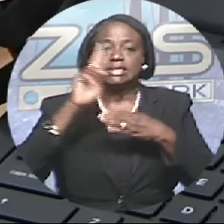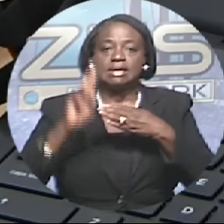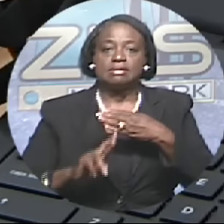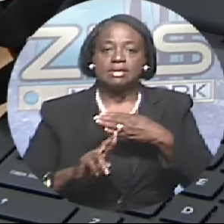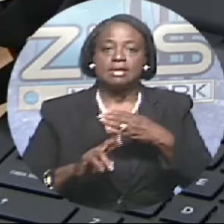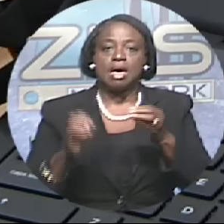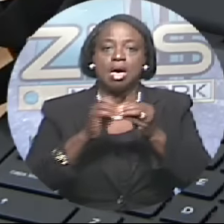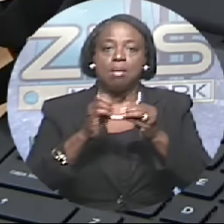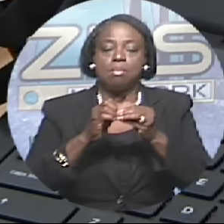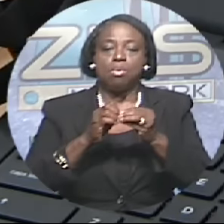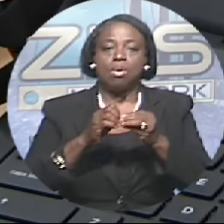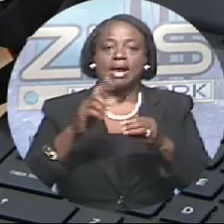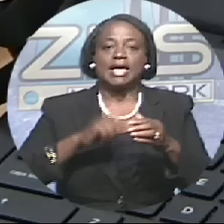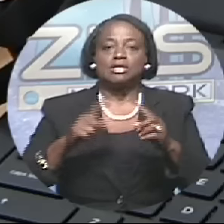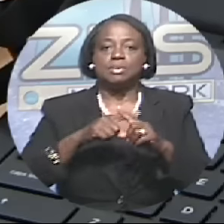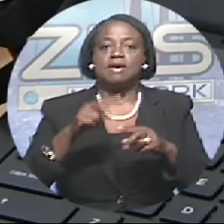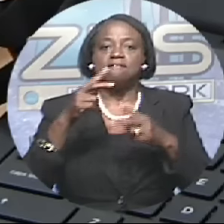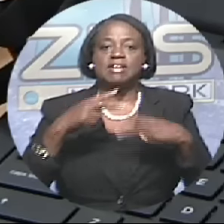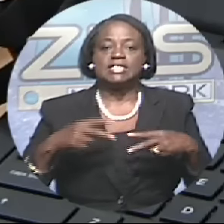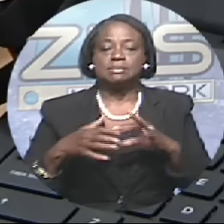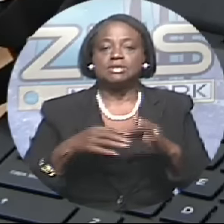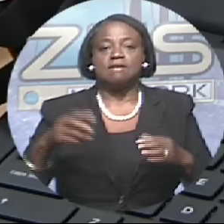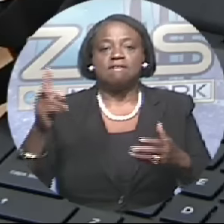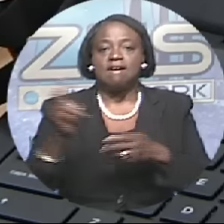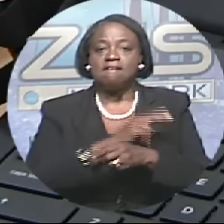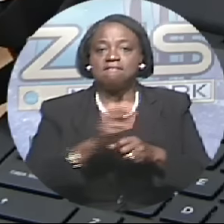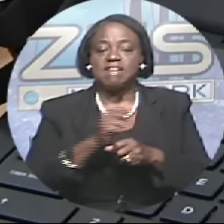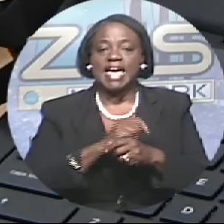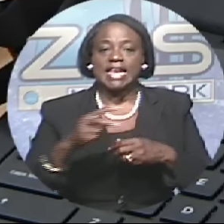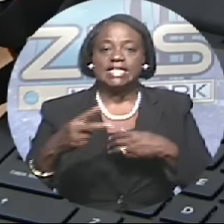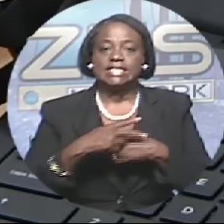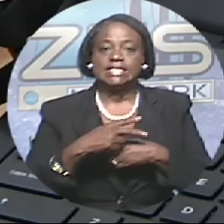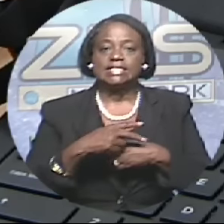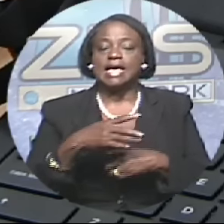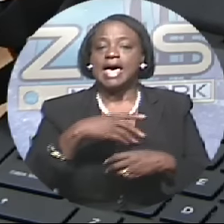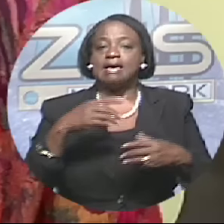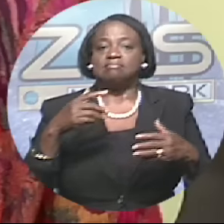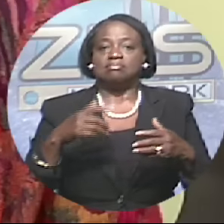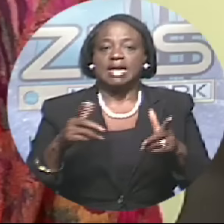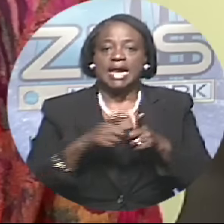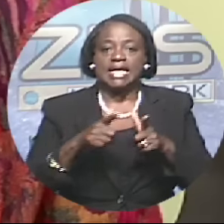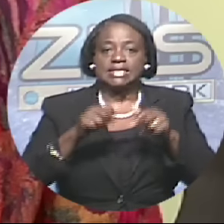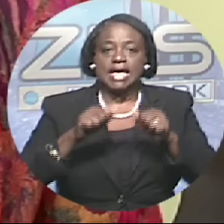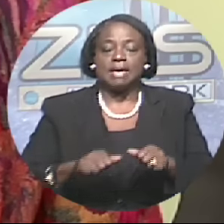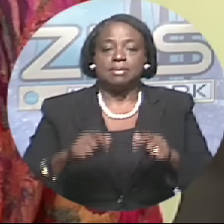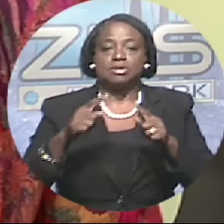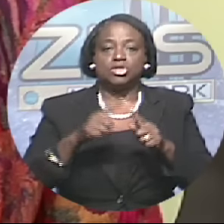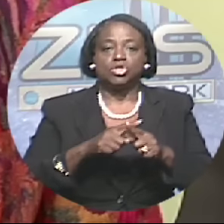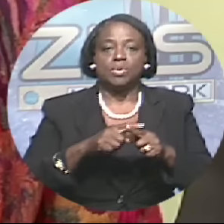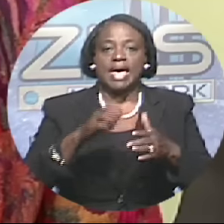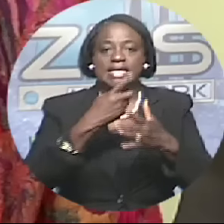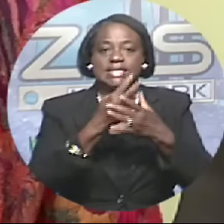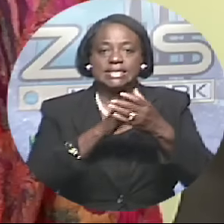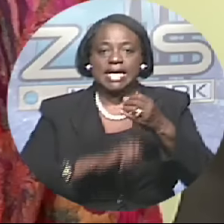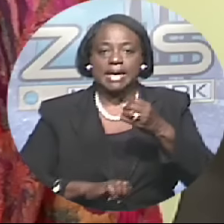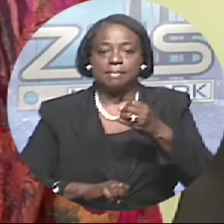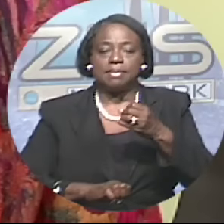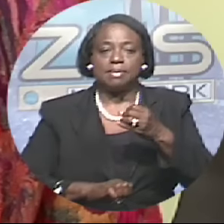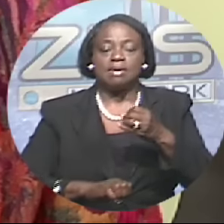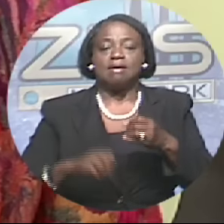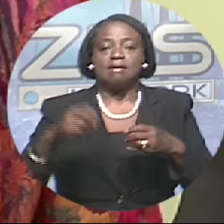more likely to be victims of violence and or less able to escape the cycle of